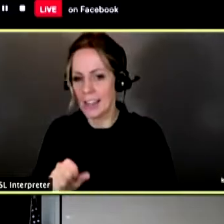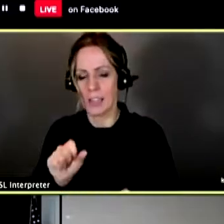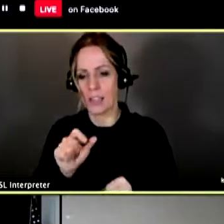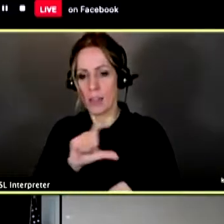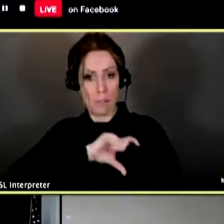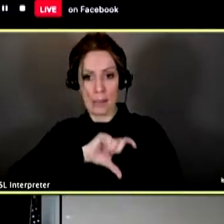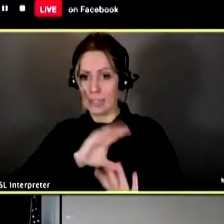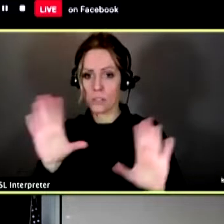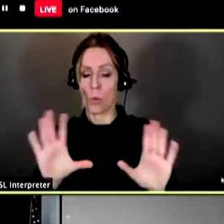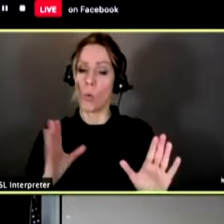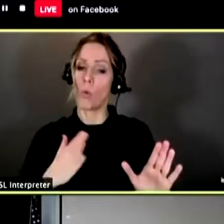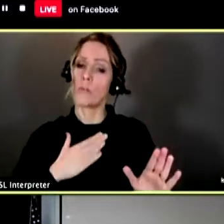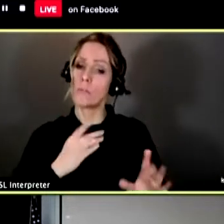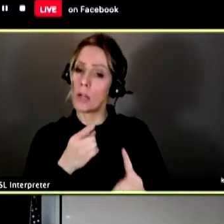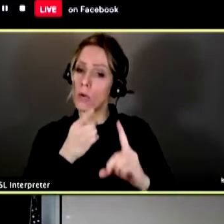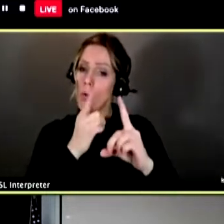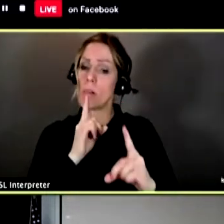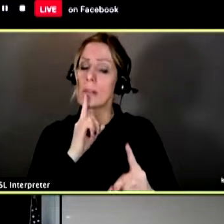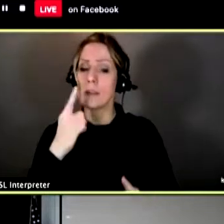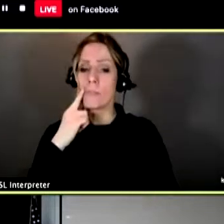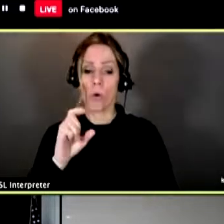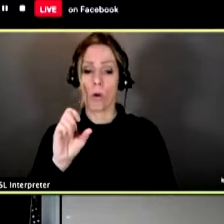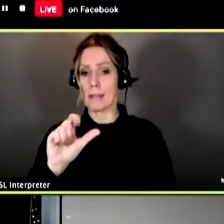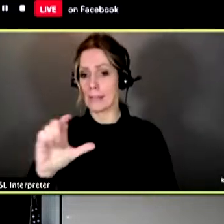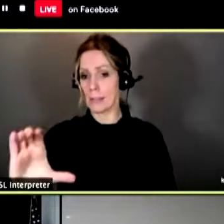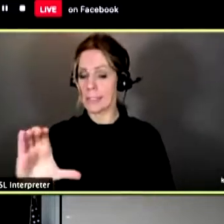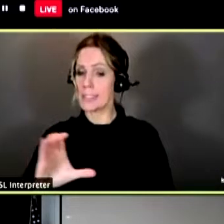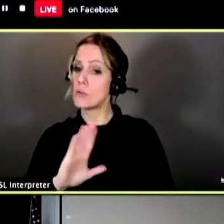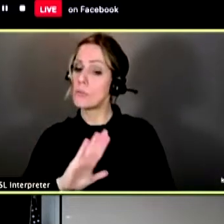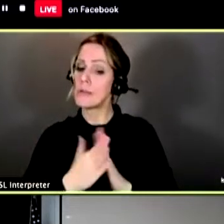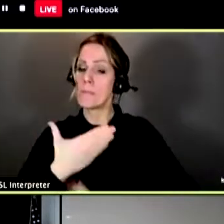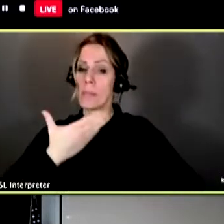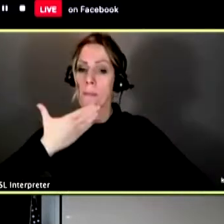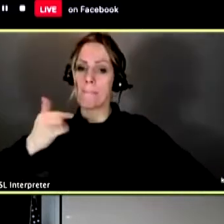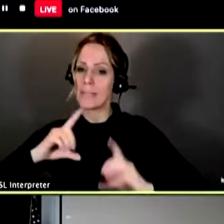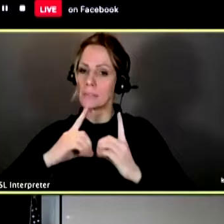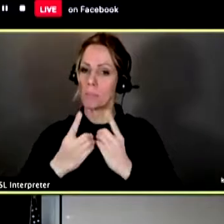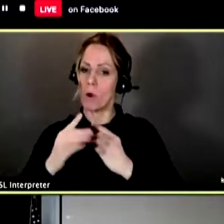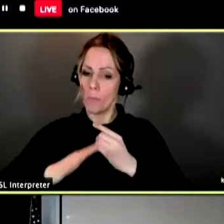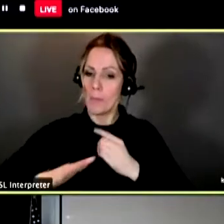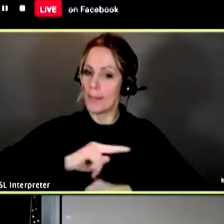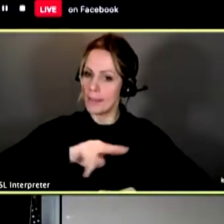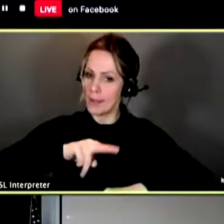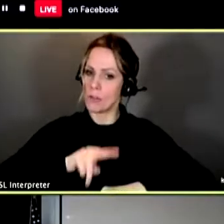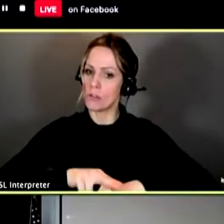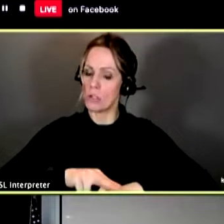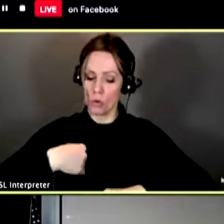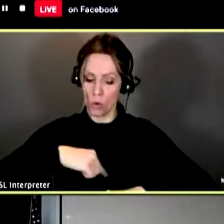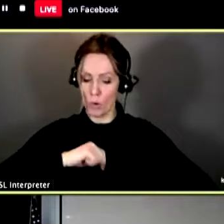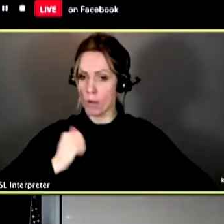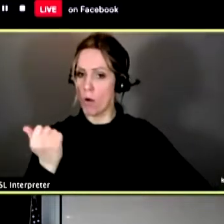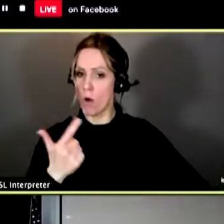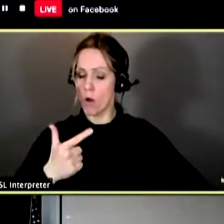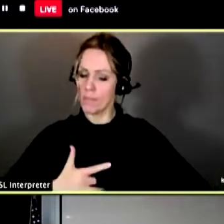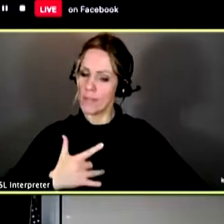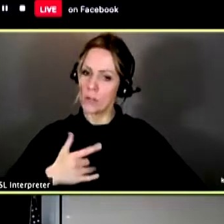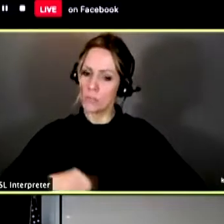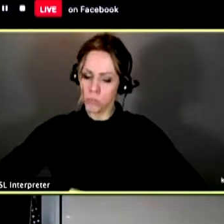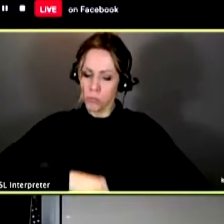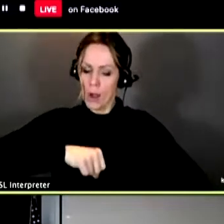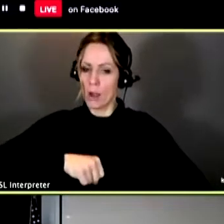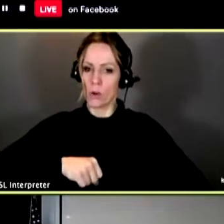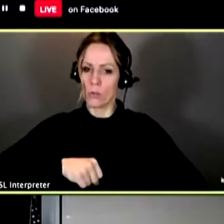make the SLCPD one of the best departments in the nation, one we can all be proud of with no reservations. Thank